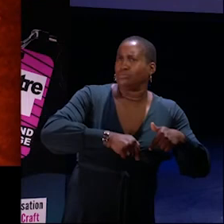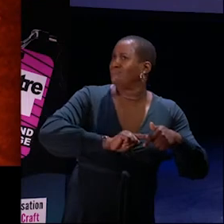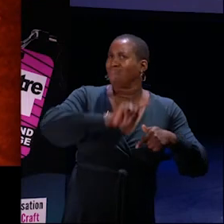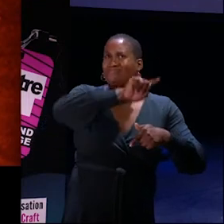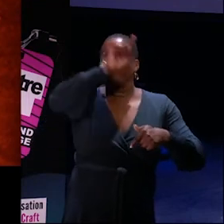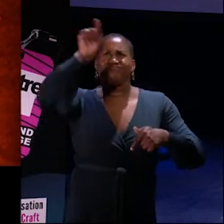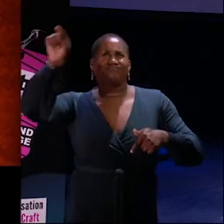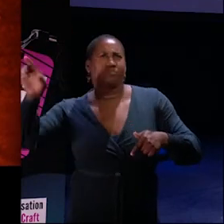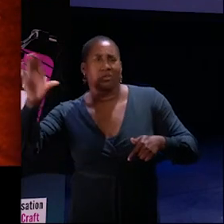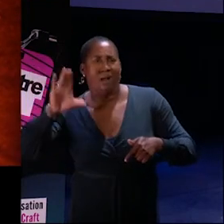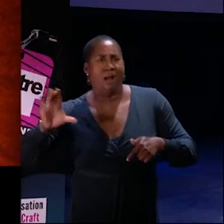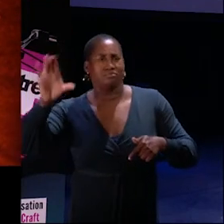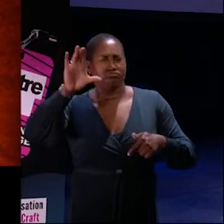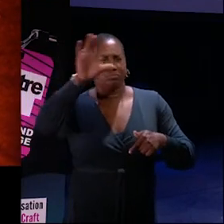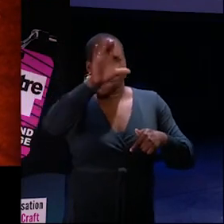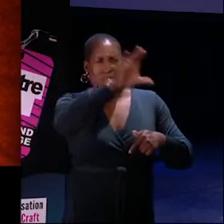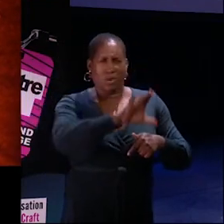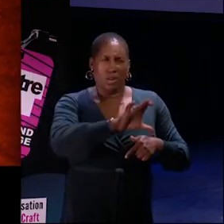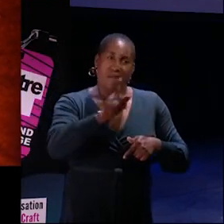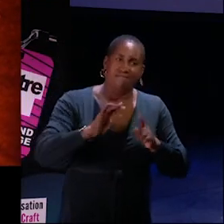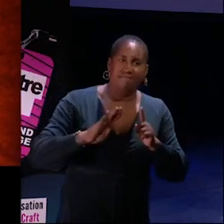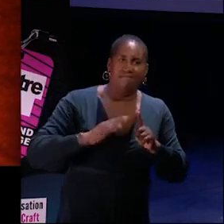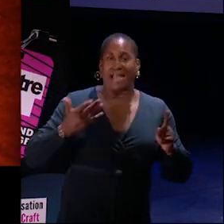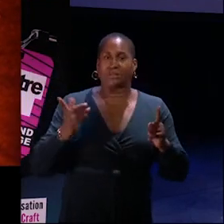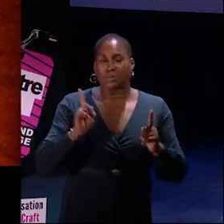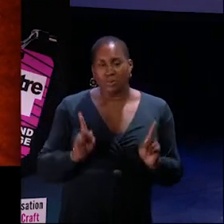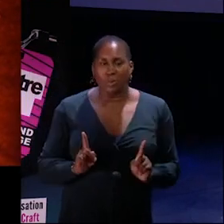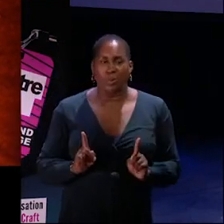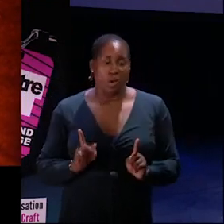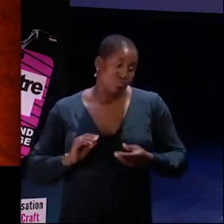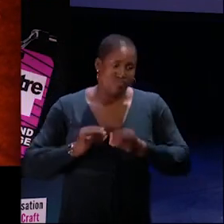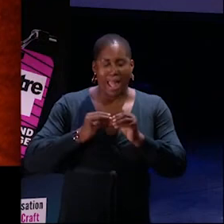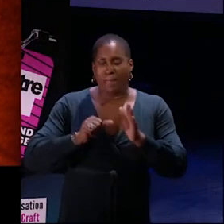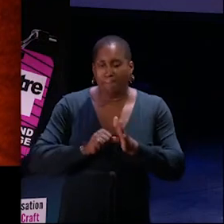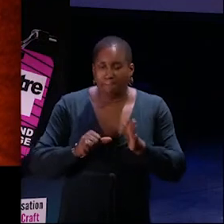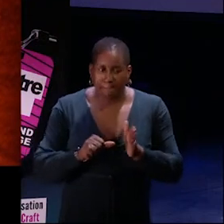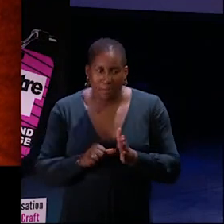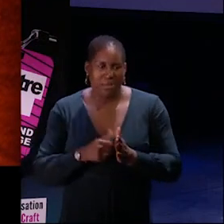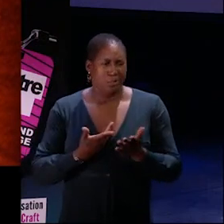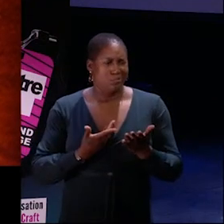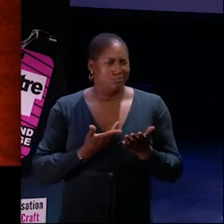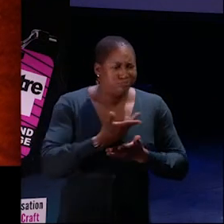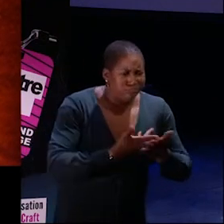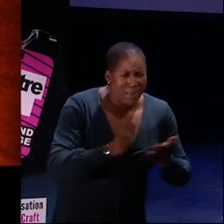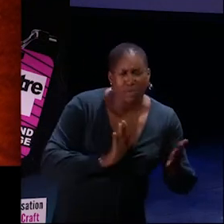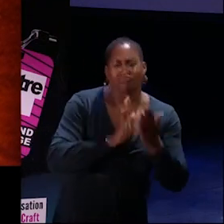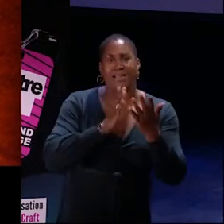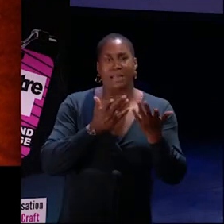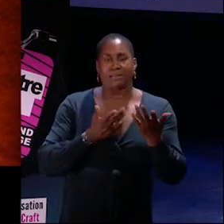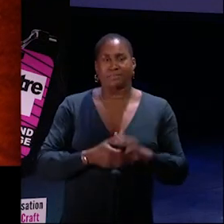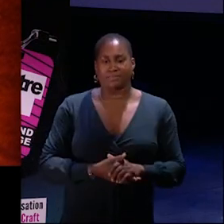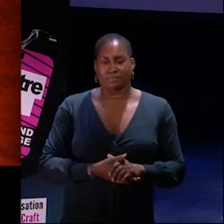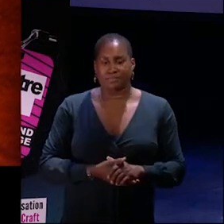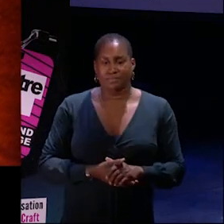what the effects are going to be, who's creating the worst problems, who's most able to start addressing them first, all of that. So there's an awful lot in that, which I think